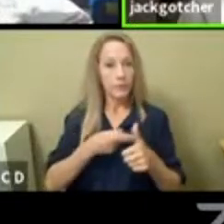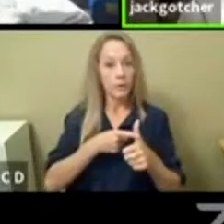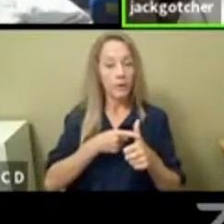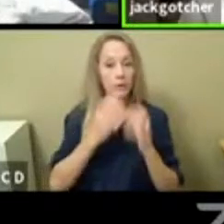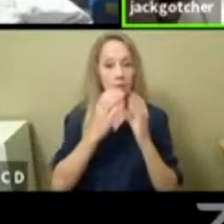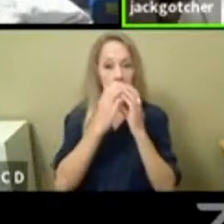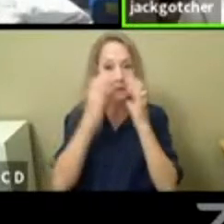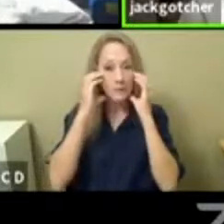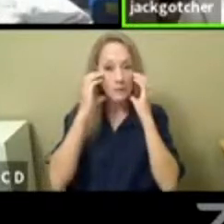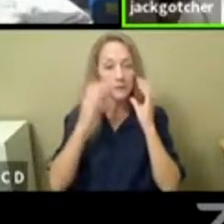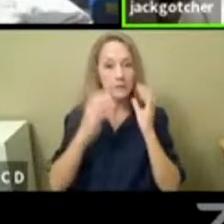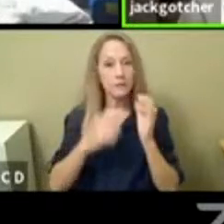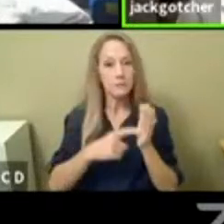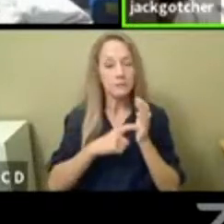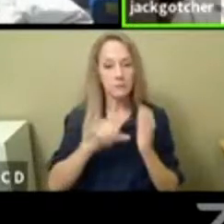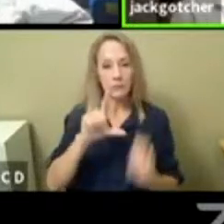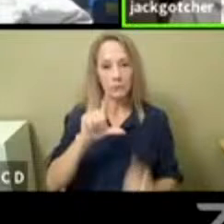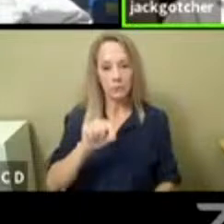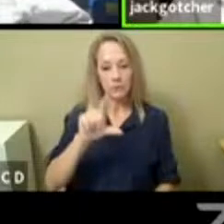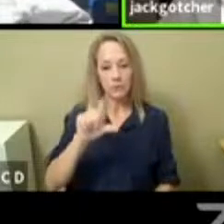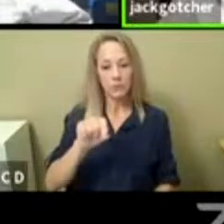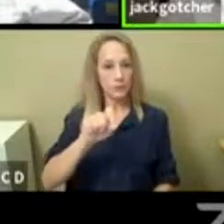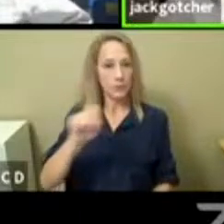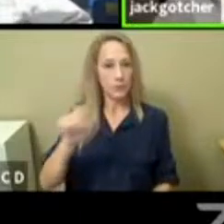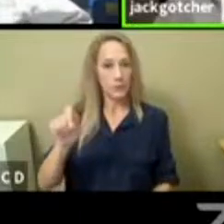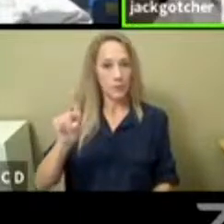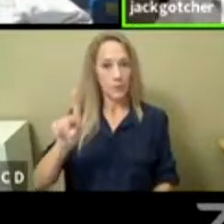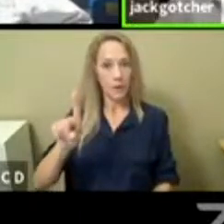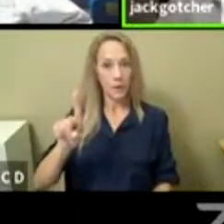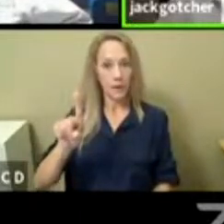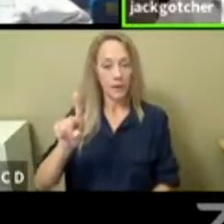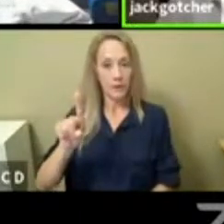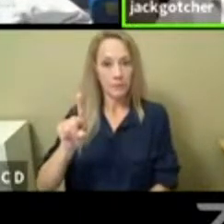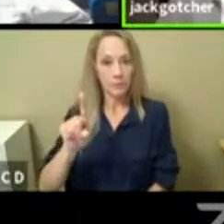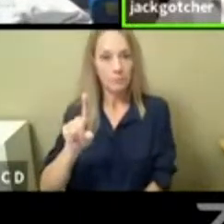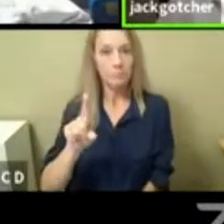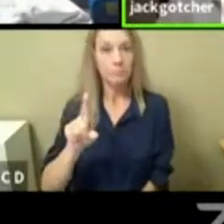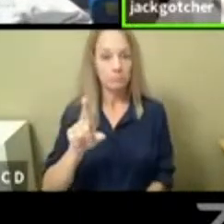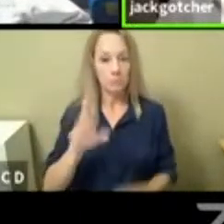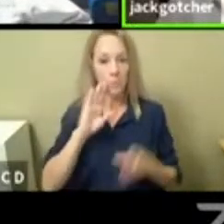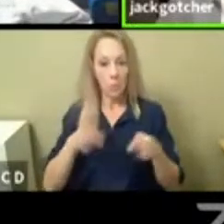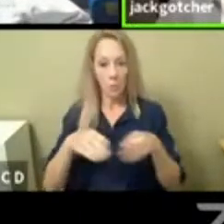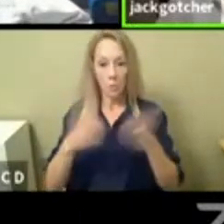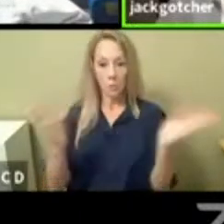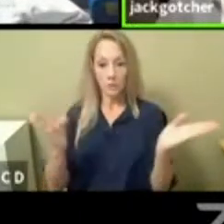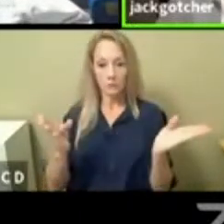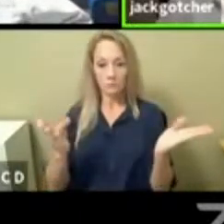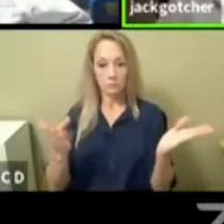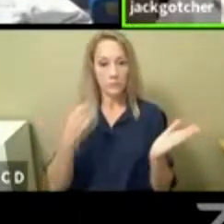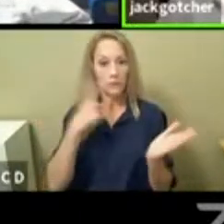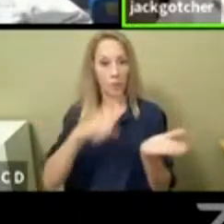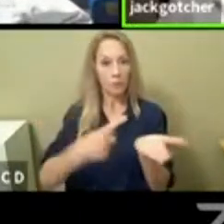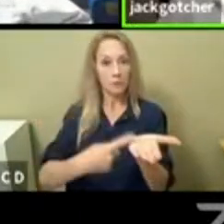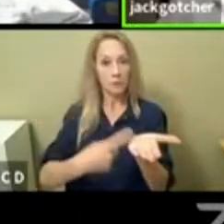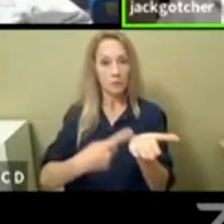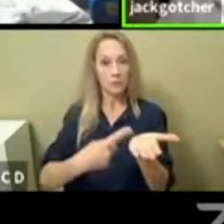covering regulation 2020-1. And I'll open the floor for discussion.